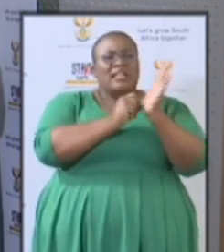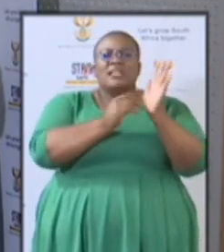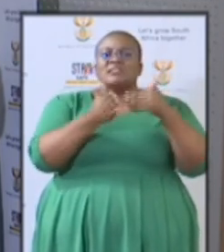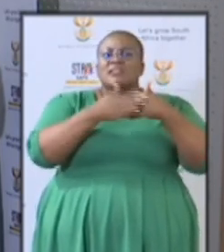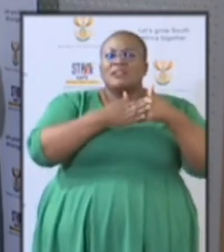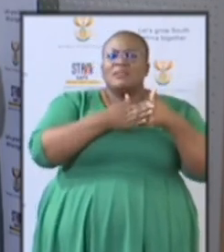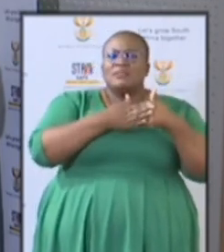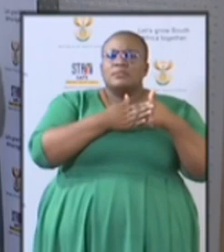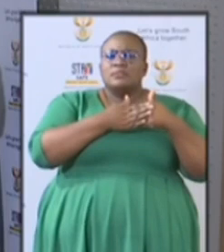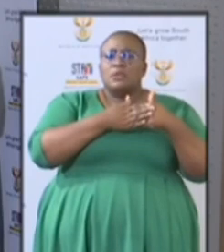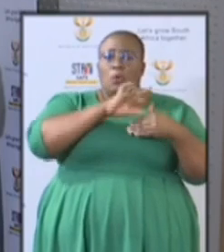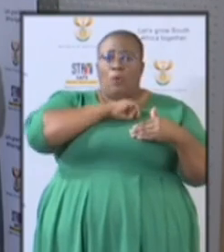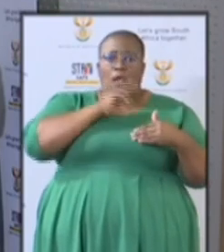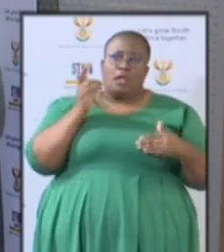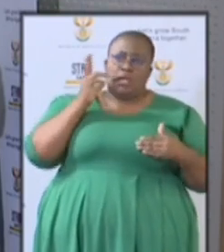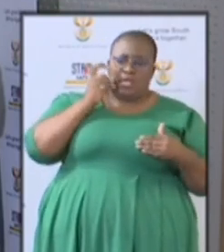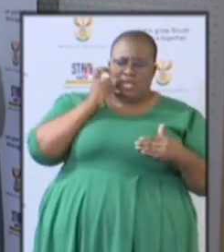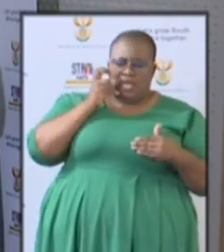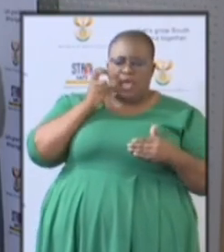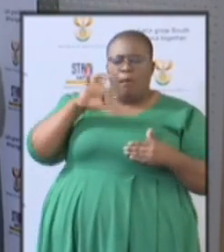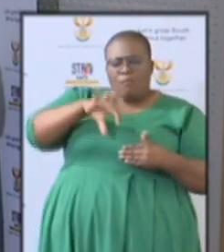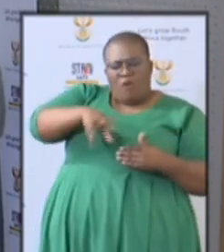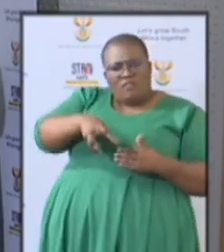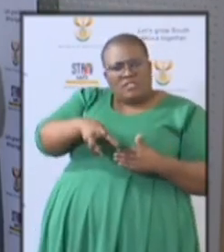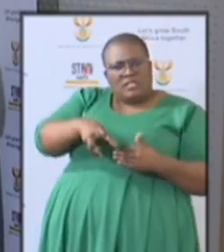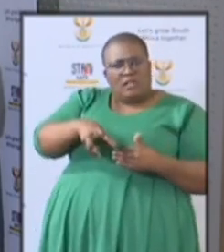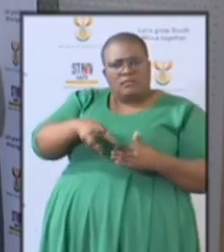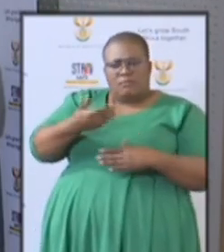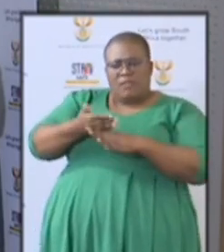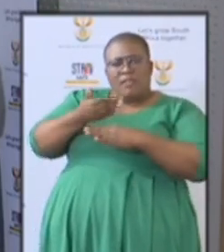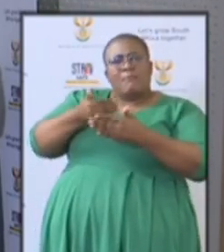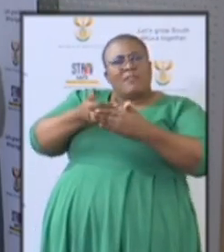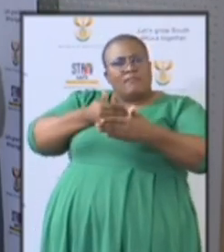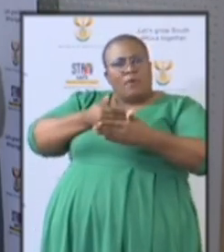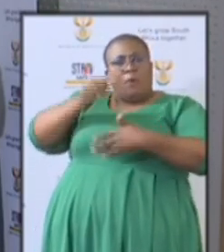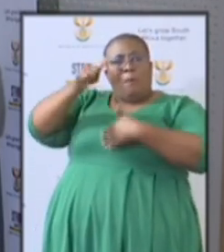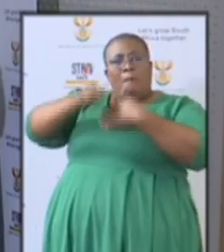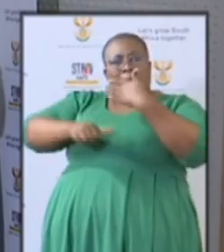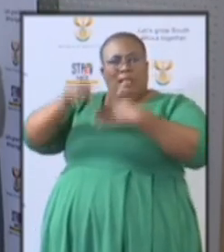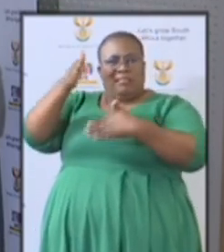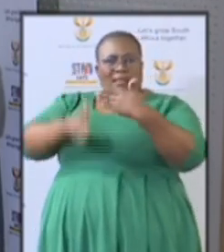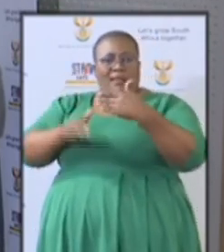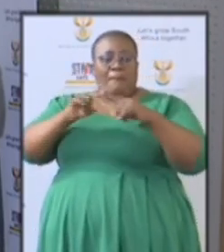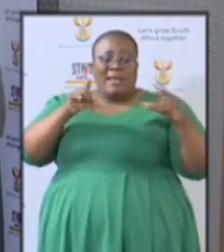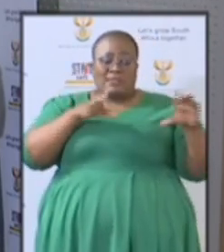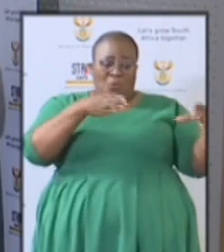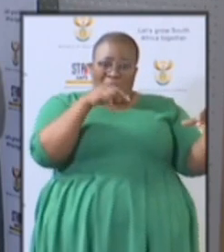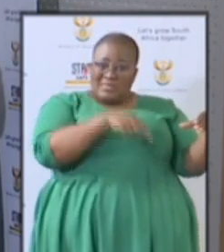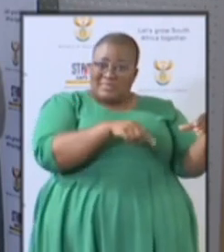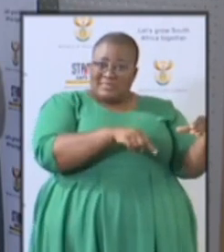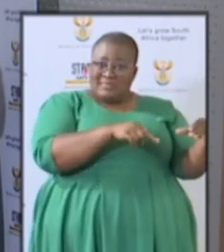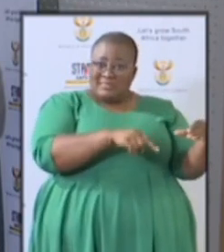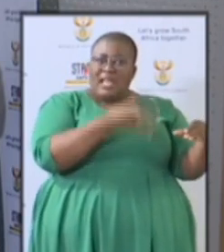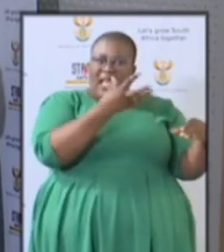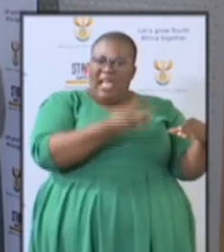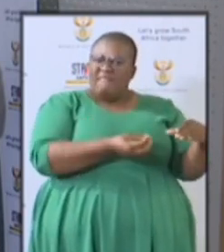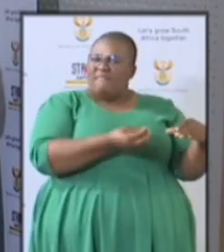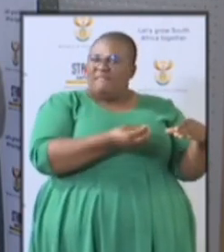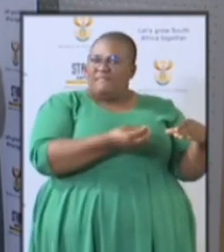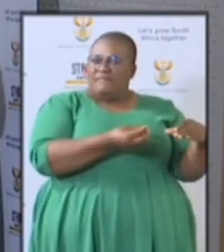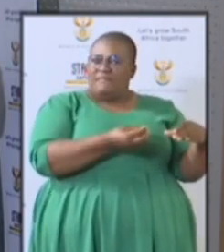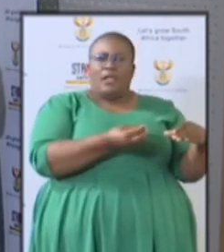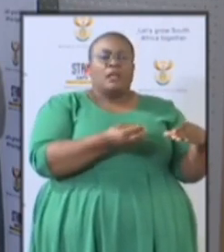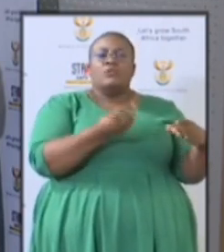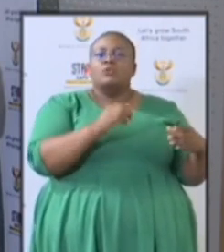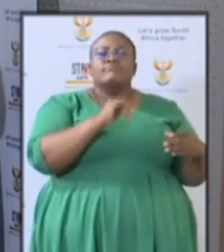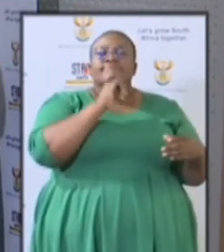give lists before the month ends. But what about your committee? Is there deadlines, or 2 years later, like I said,